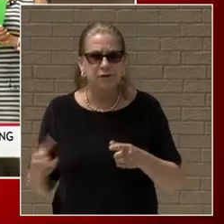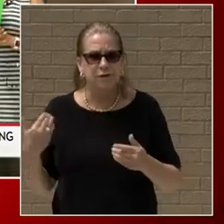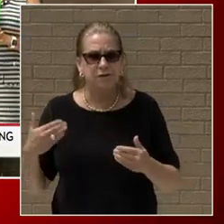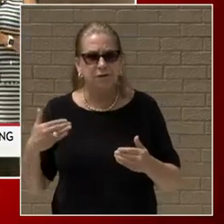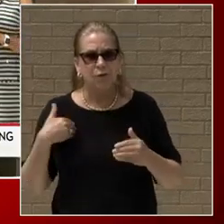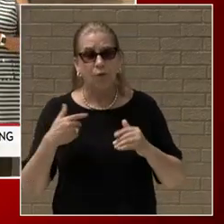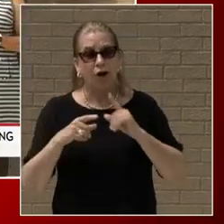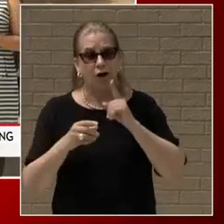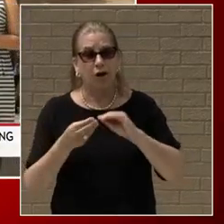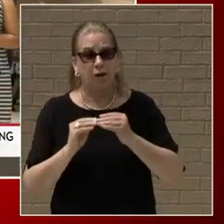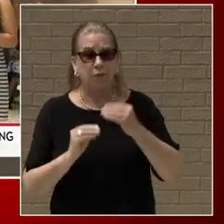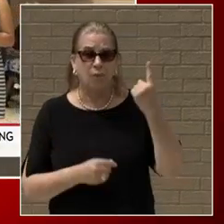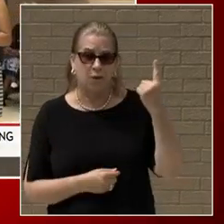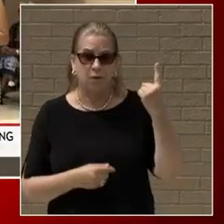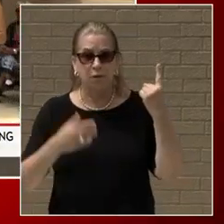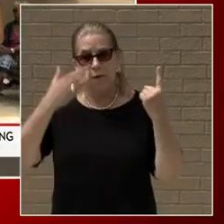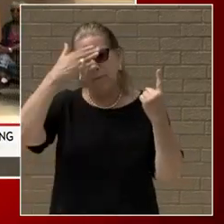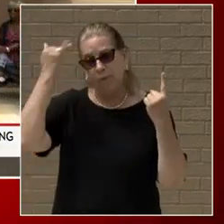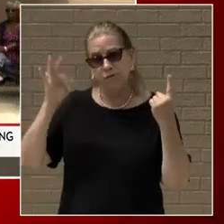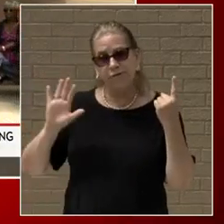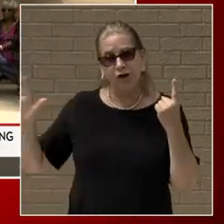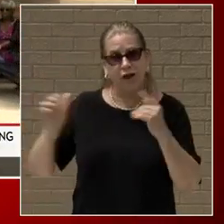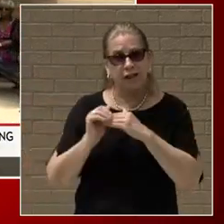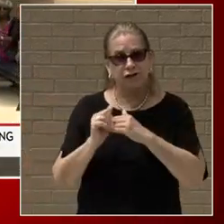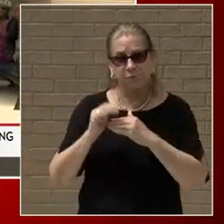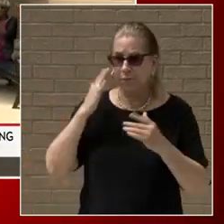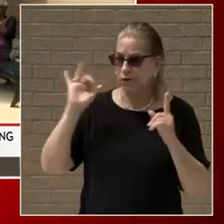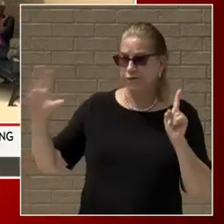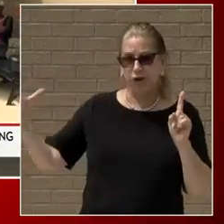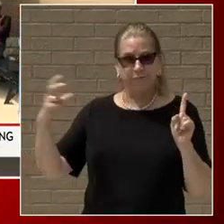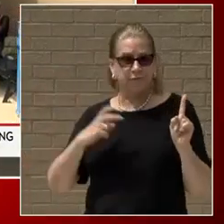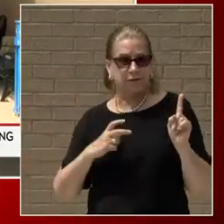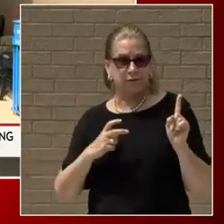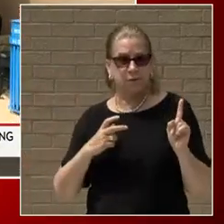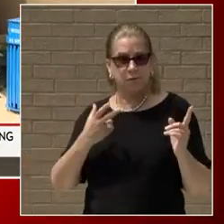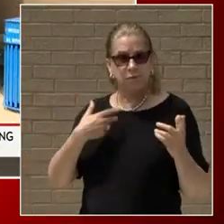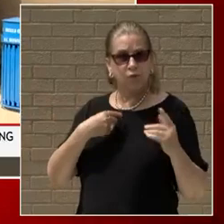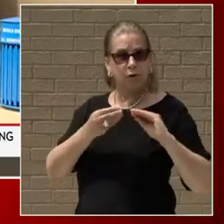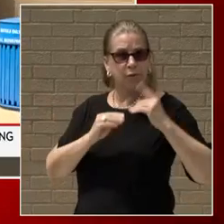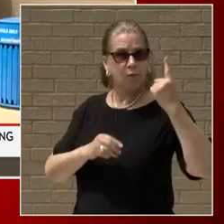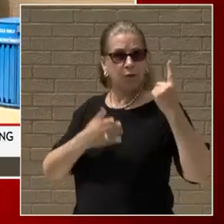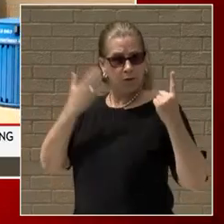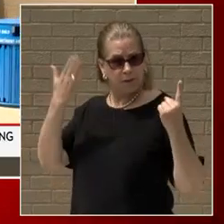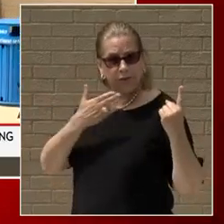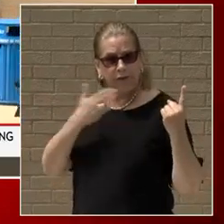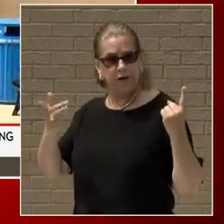because of her leadership and the investment. So let's give Mayor Bowser a hand.